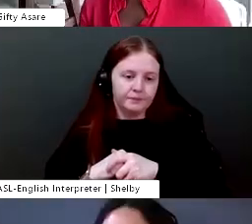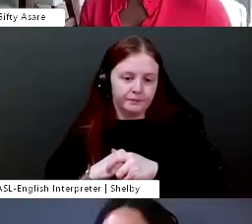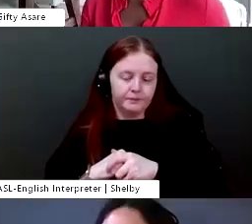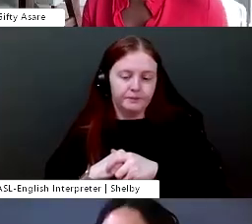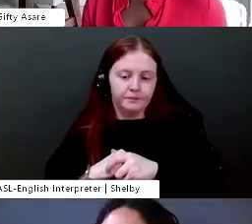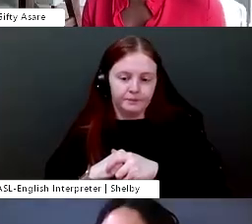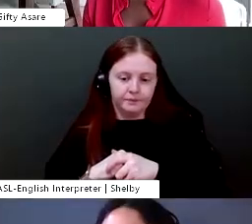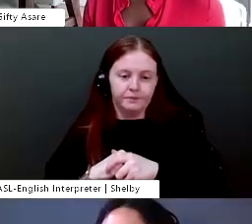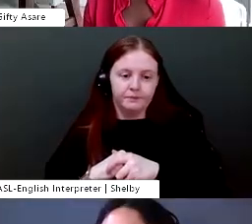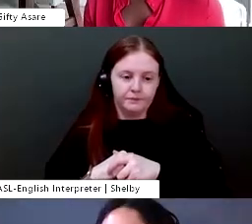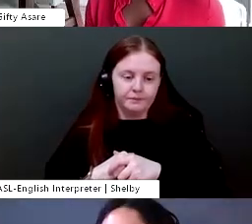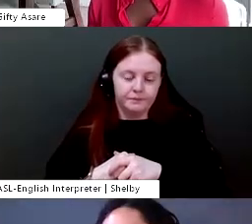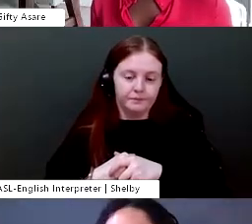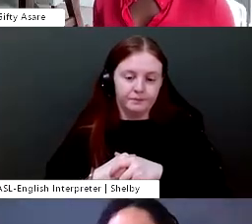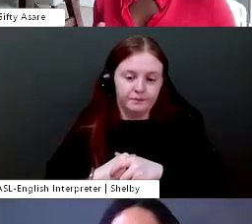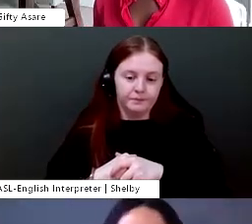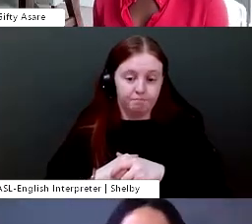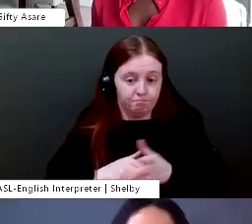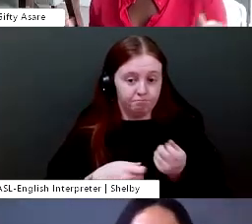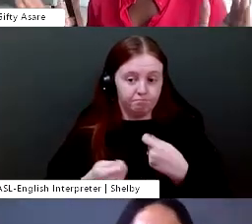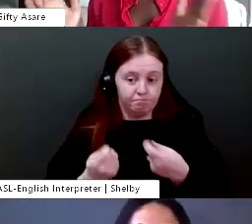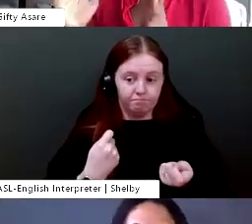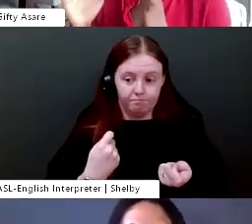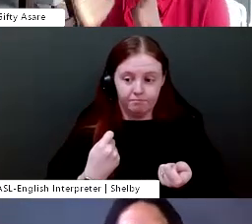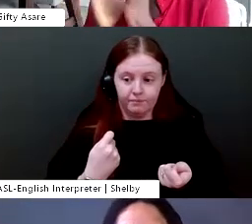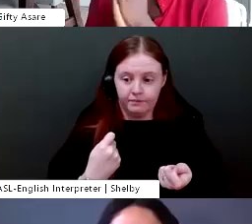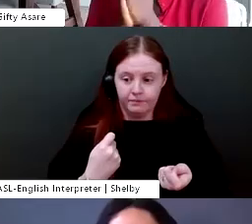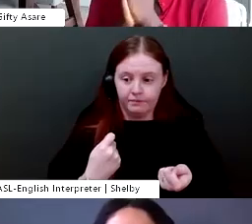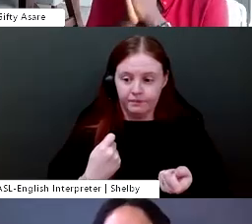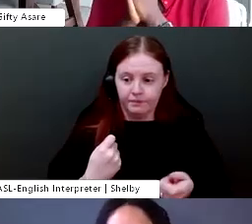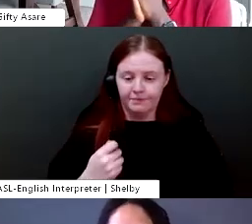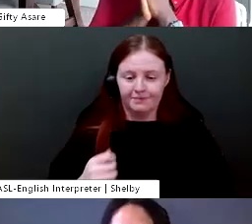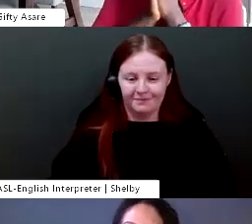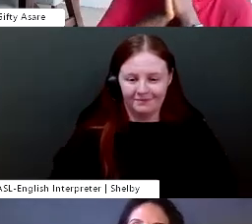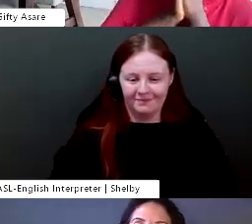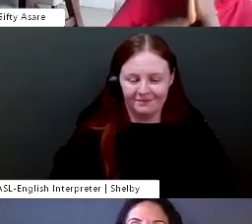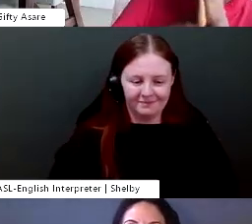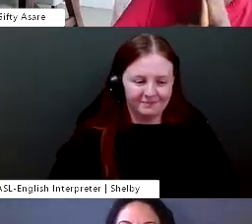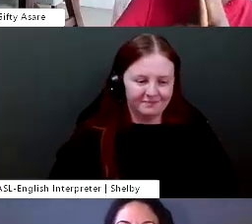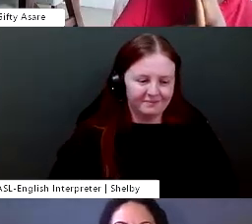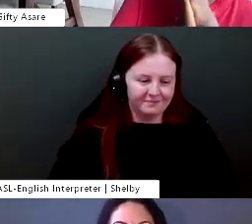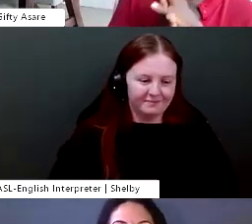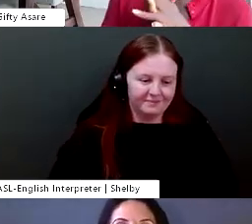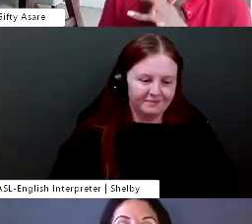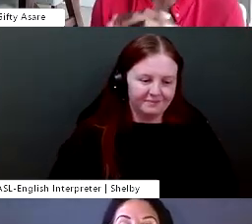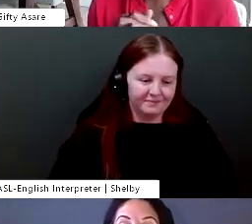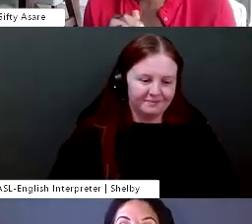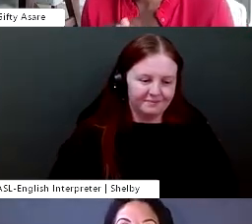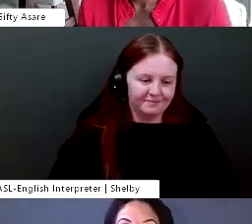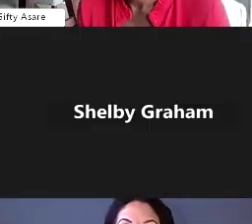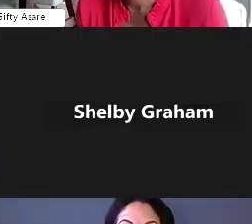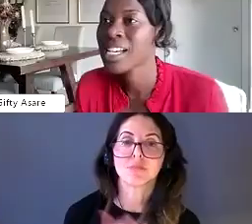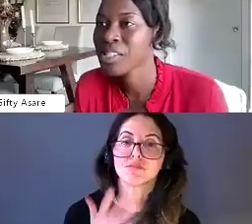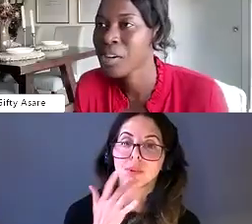And then lastly, which thankfully I'm on time, lastly, we have survivor-centered preferences and